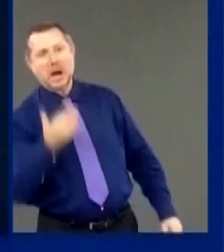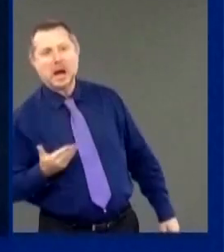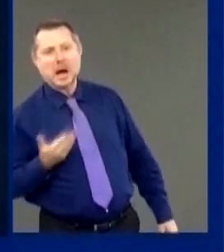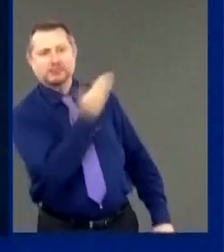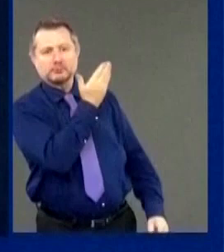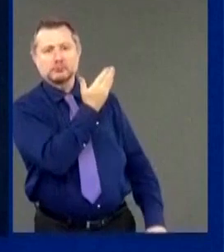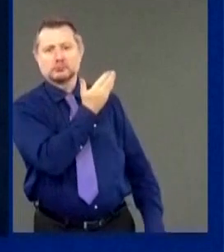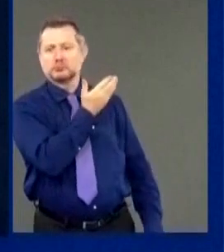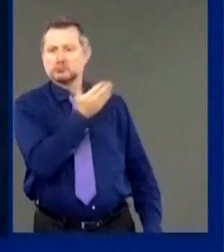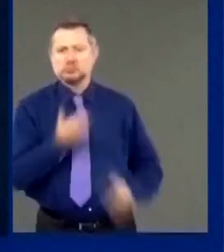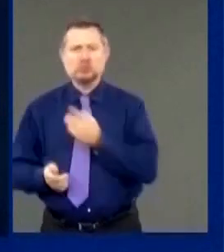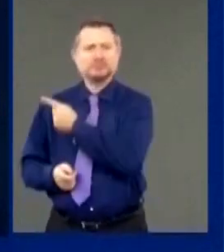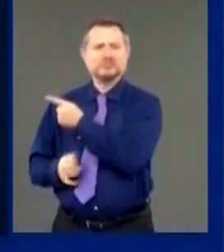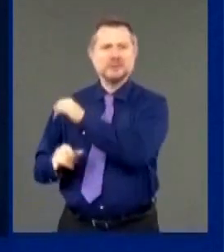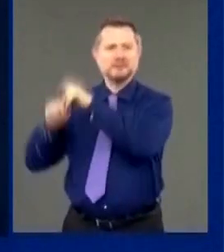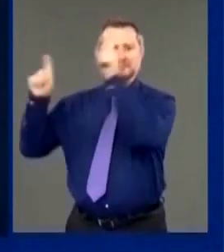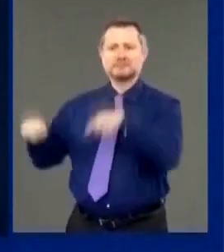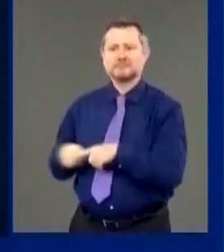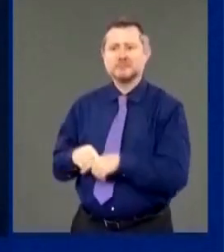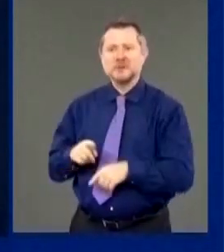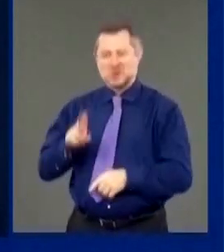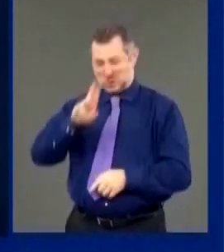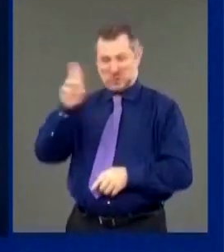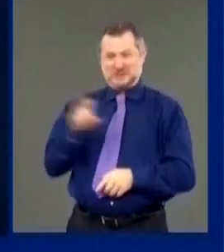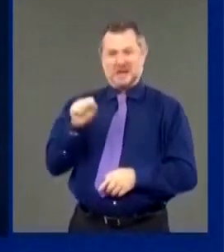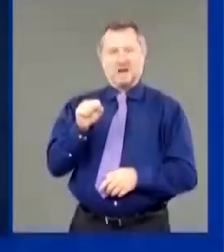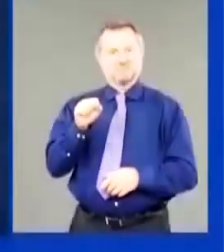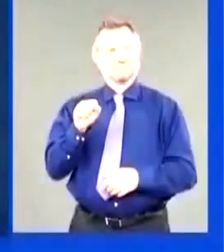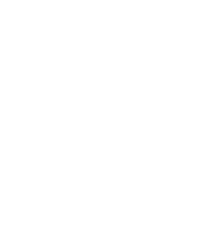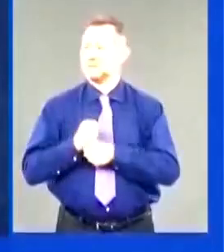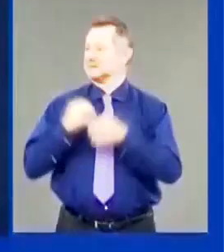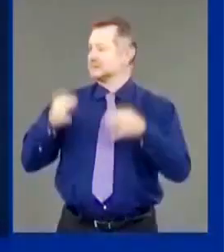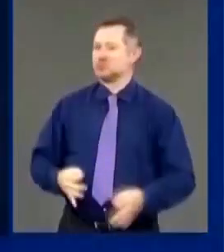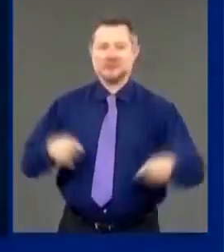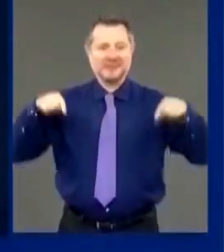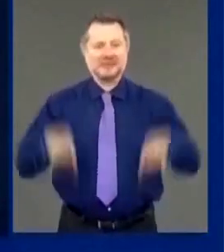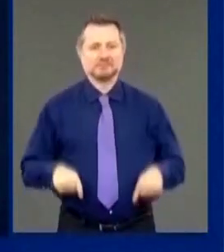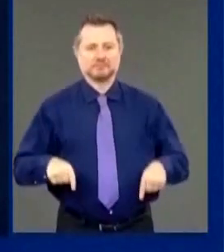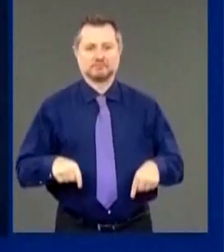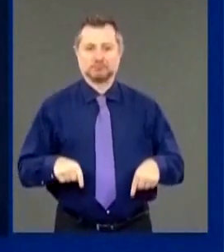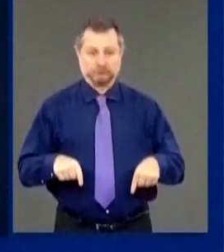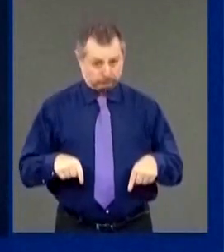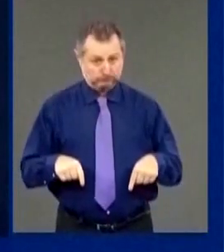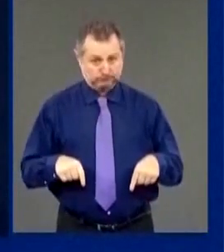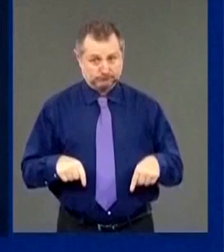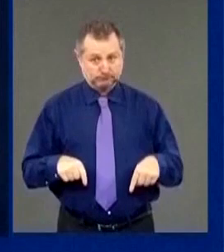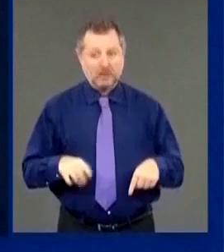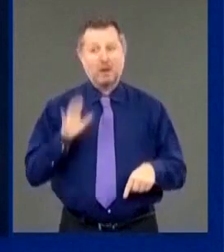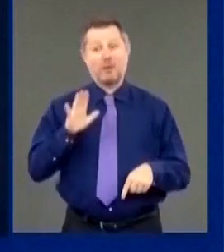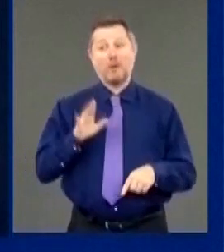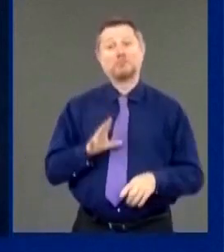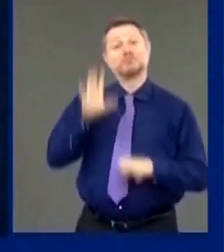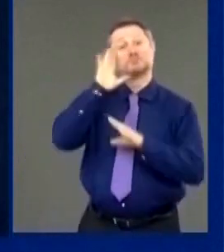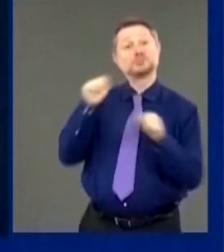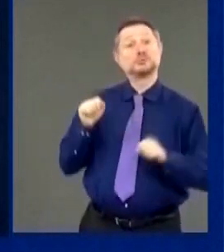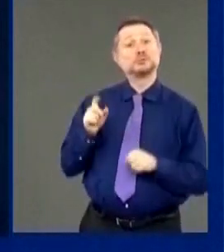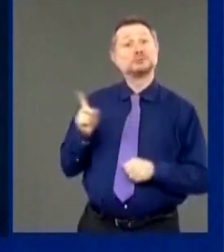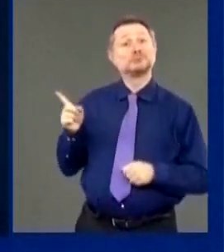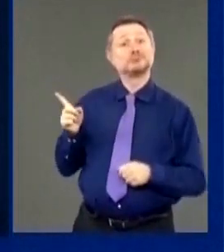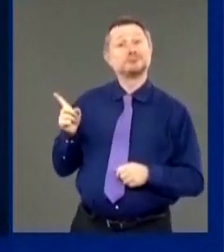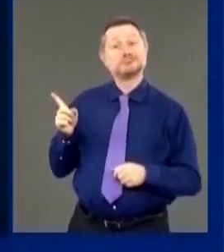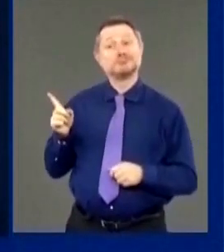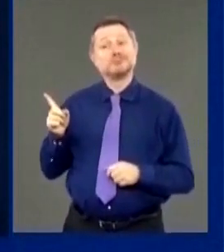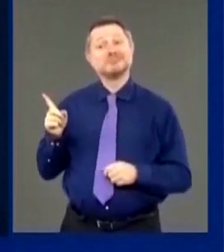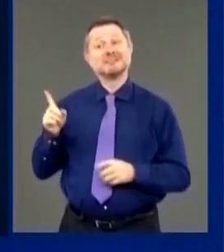the United States. The buck stops on my desk. It doesn't just stop on the president's desk because